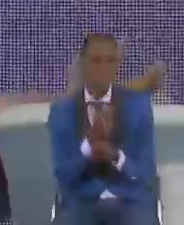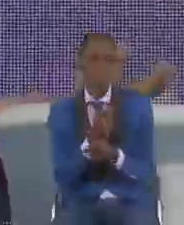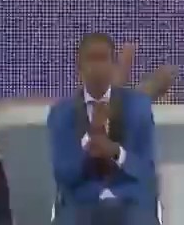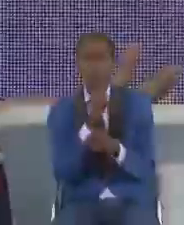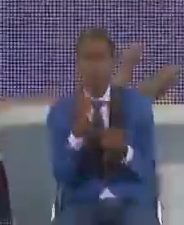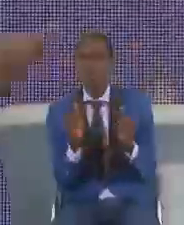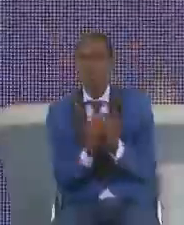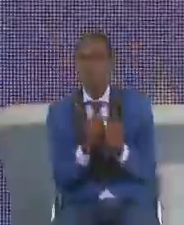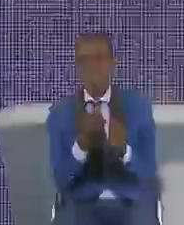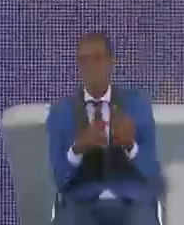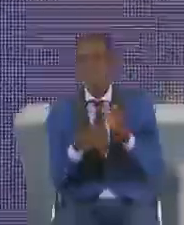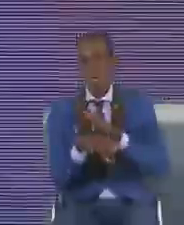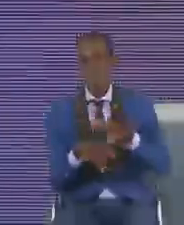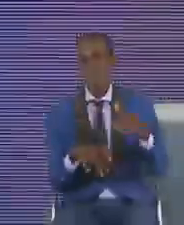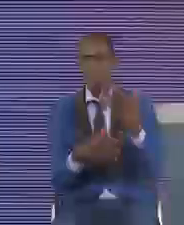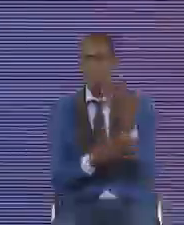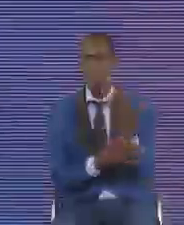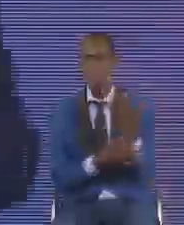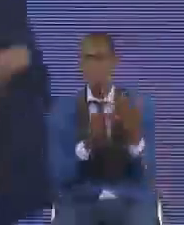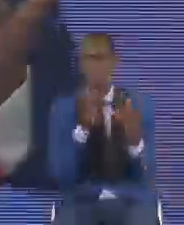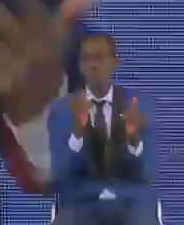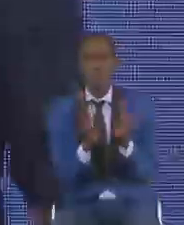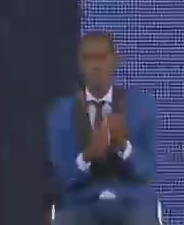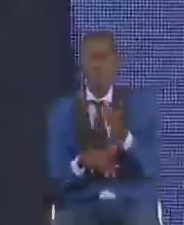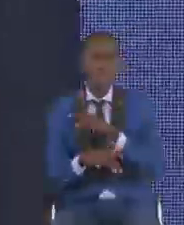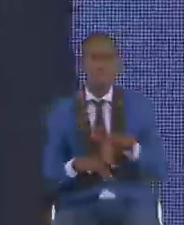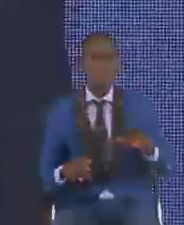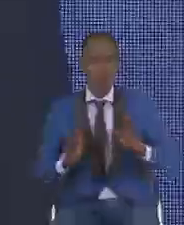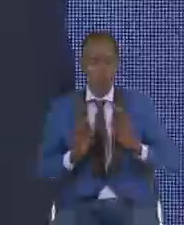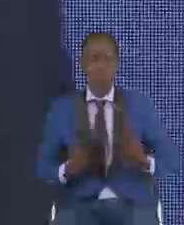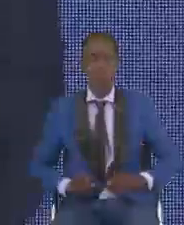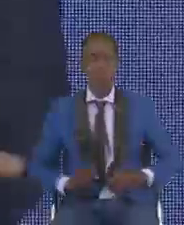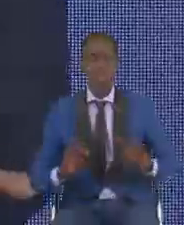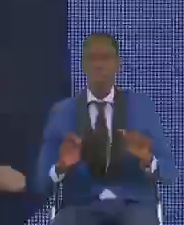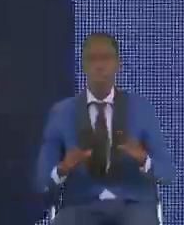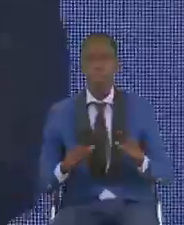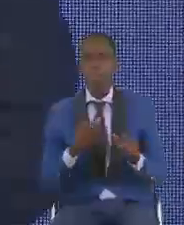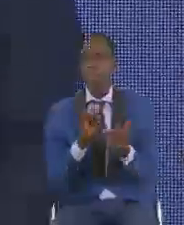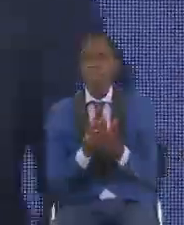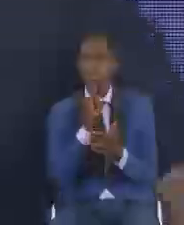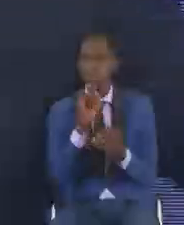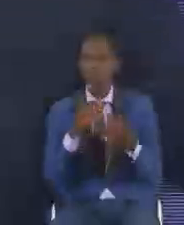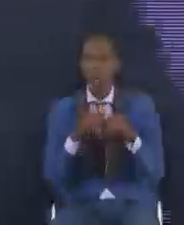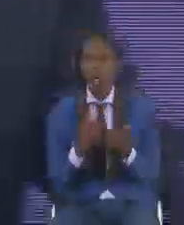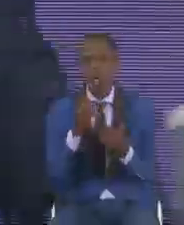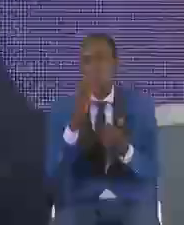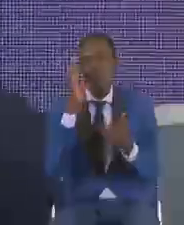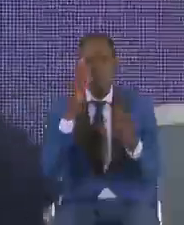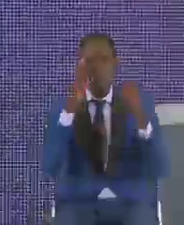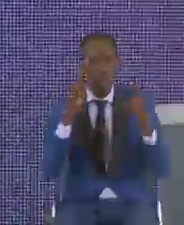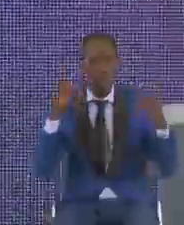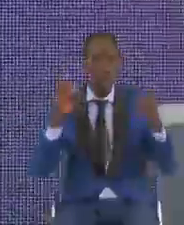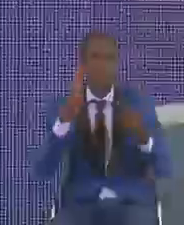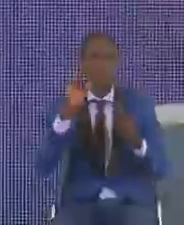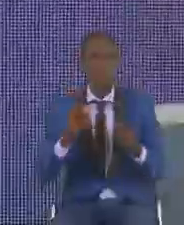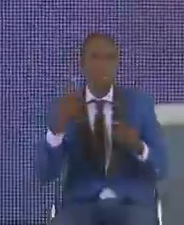empty hand, not with the empty human ability. That's not how you are going to succeed. By the gift